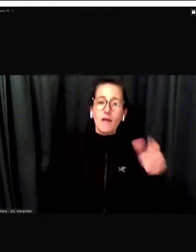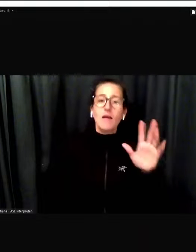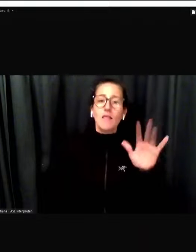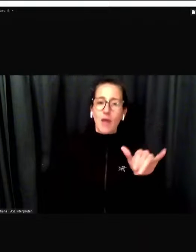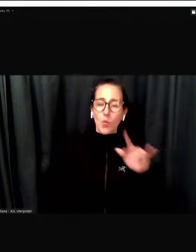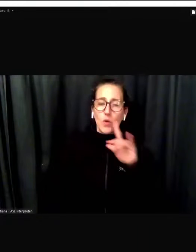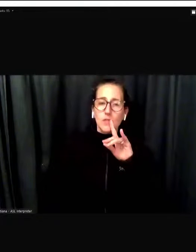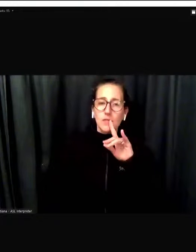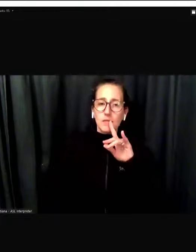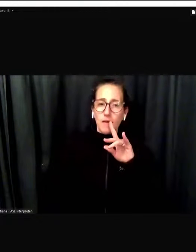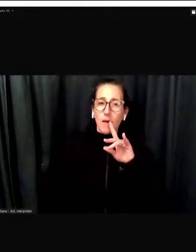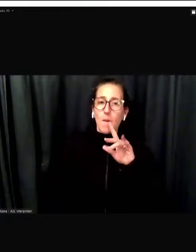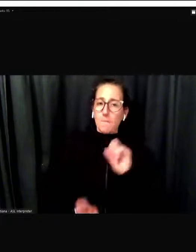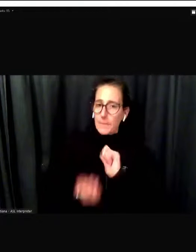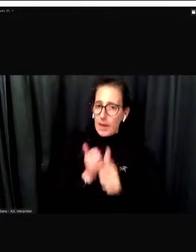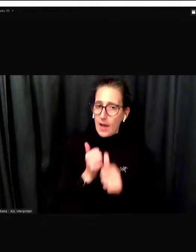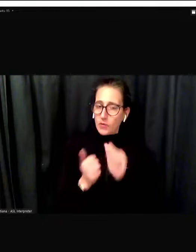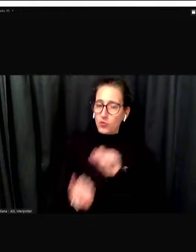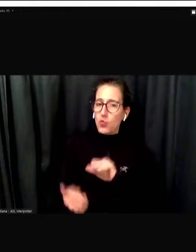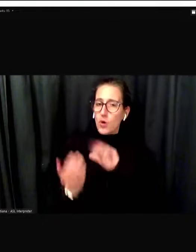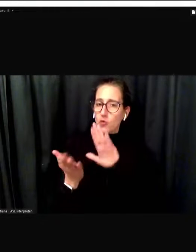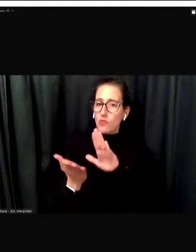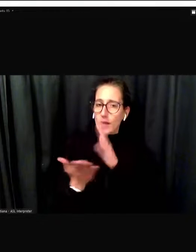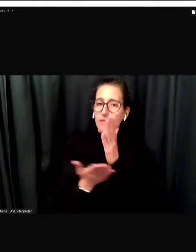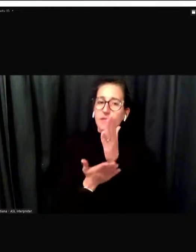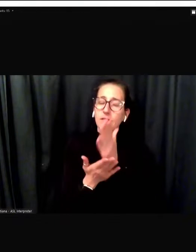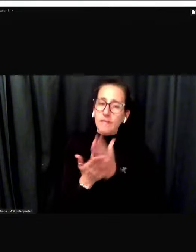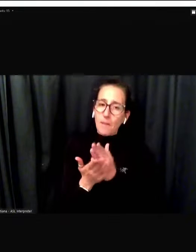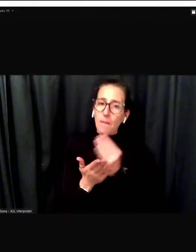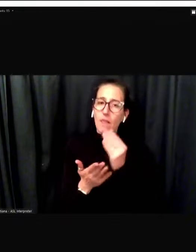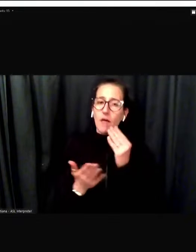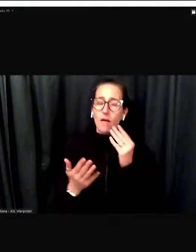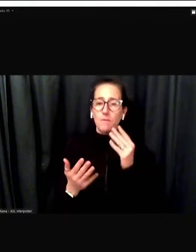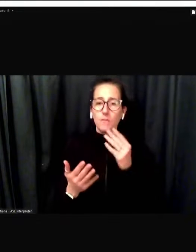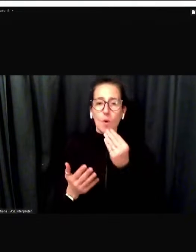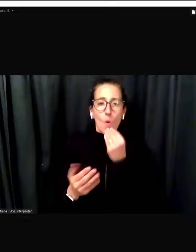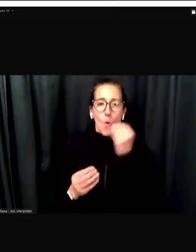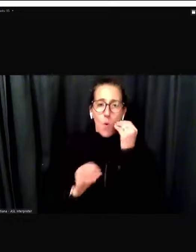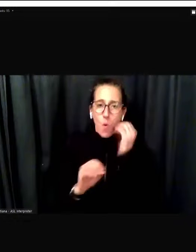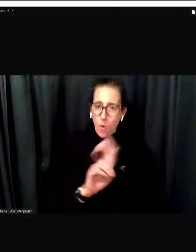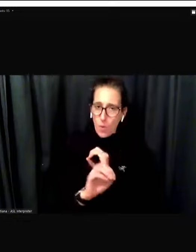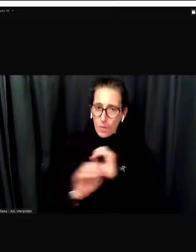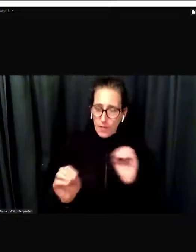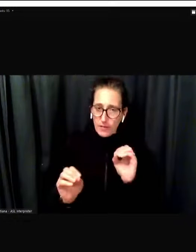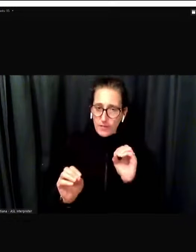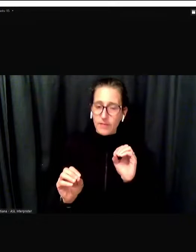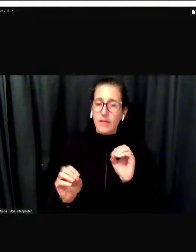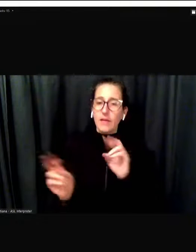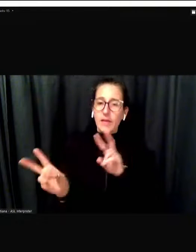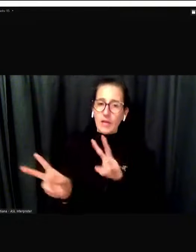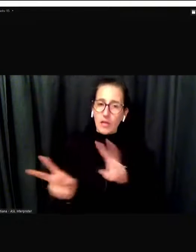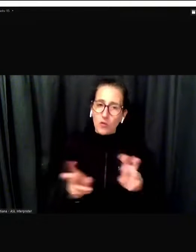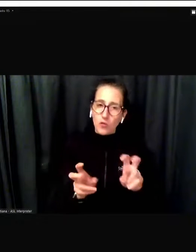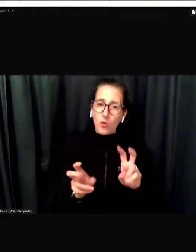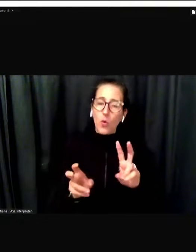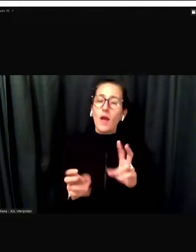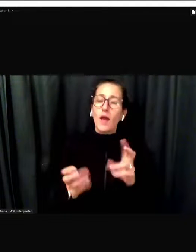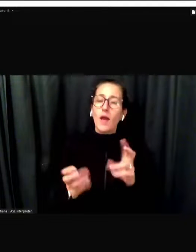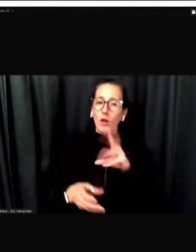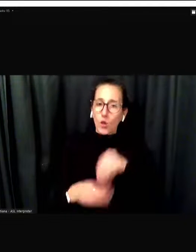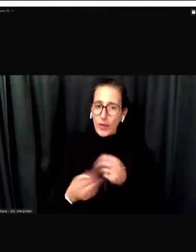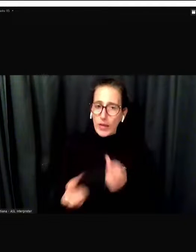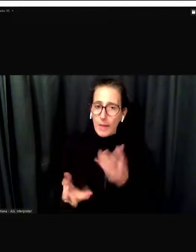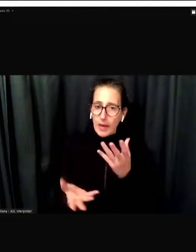in, some of the very social services that came up several times tonight. Had Measure 26218 passed for